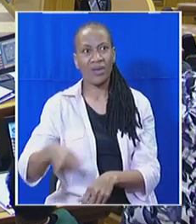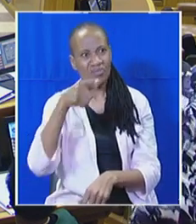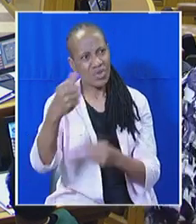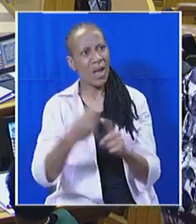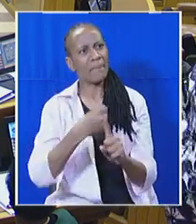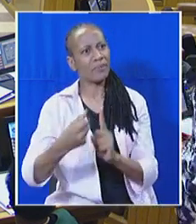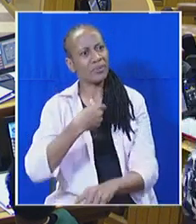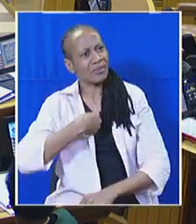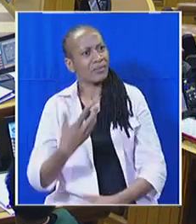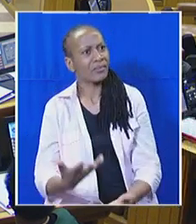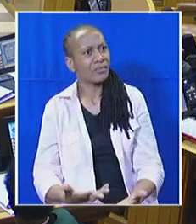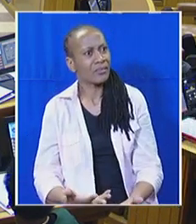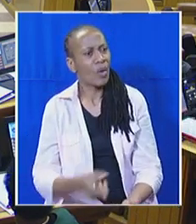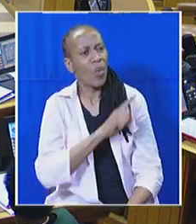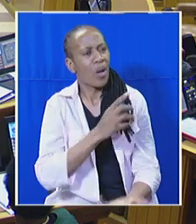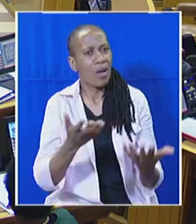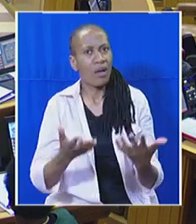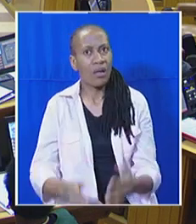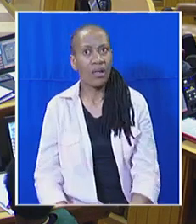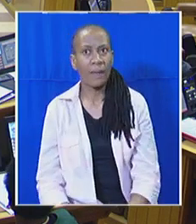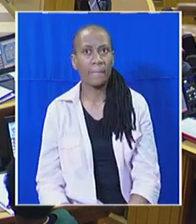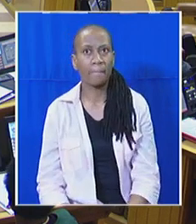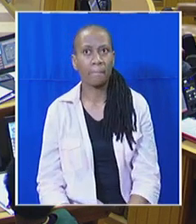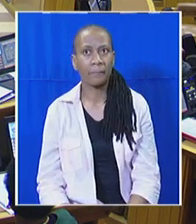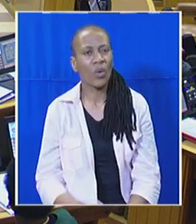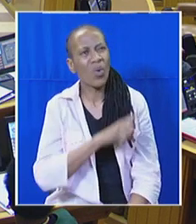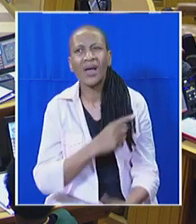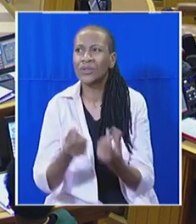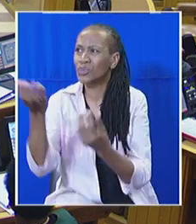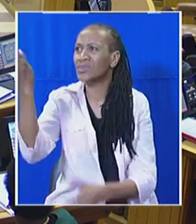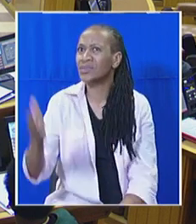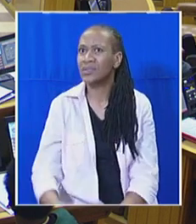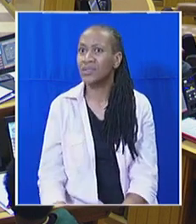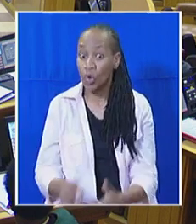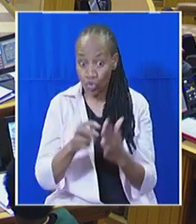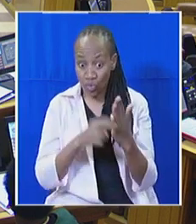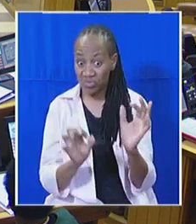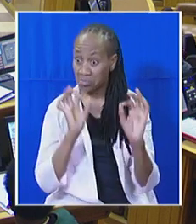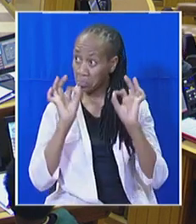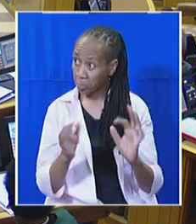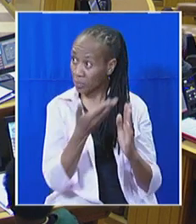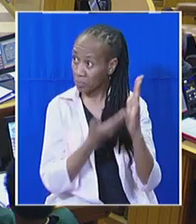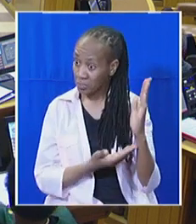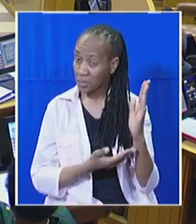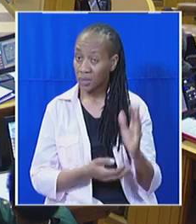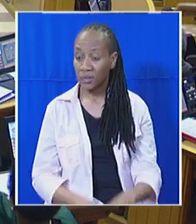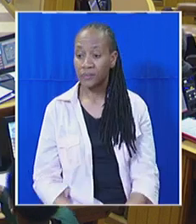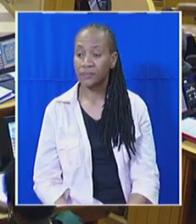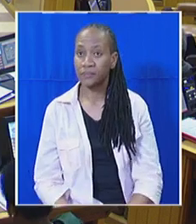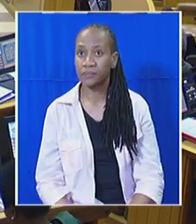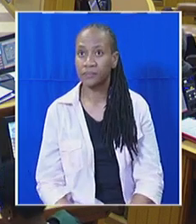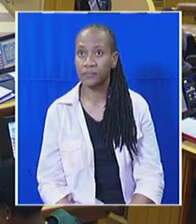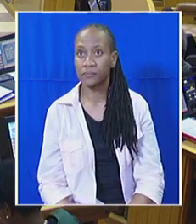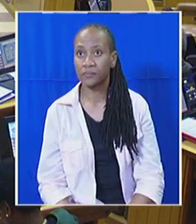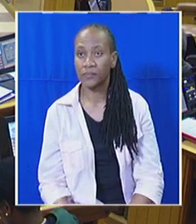addressed and switch off a mic? Why do you do that? Is it part of the rules? Was it agreed in this house that Are you we done? must just switch off mics? Can